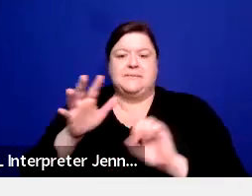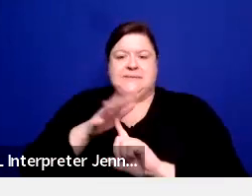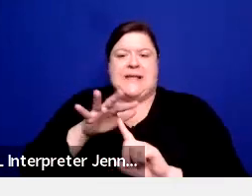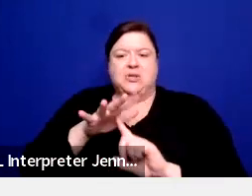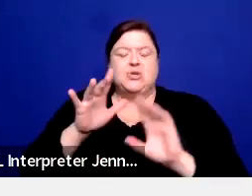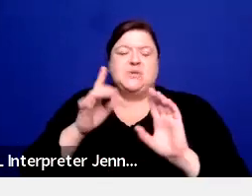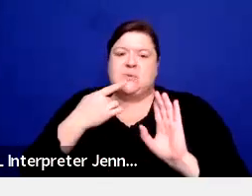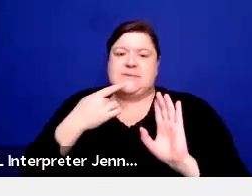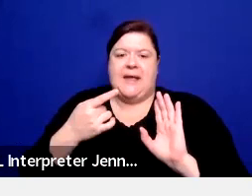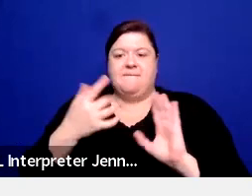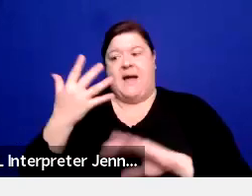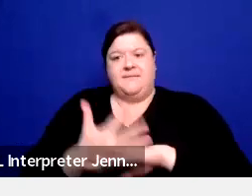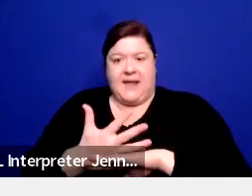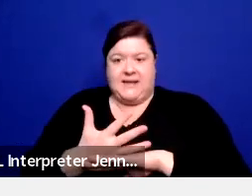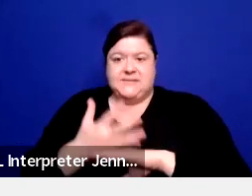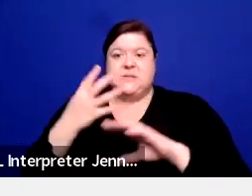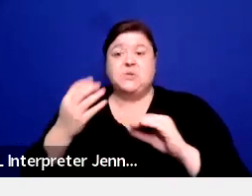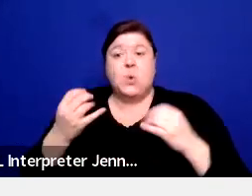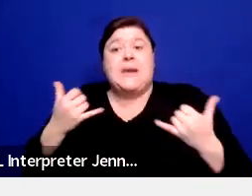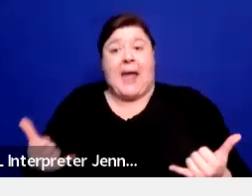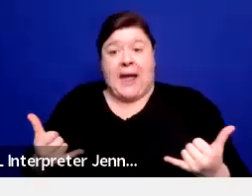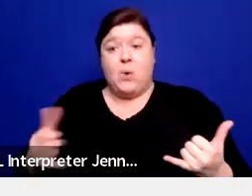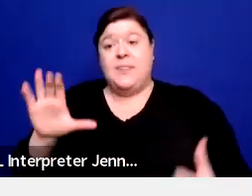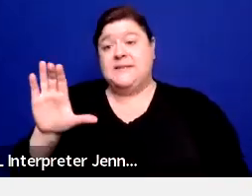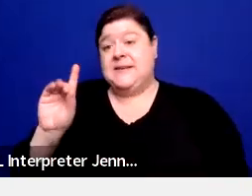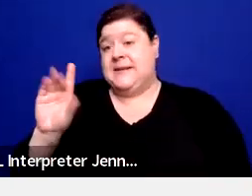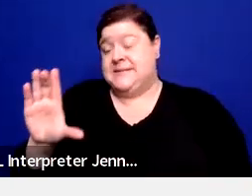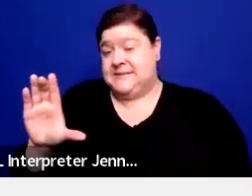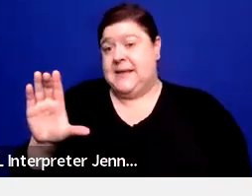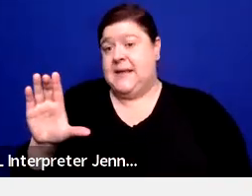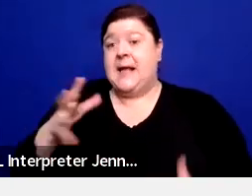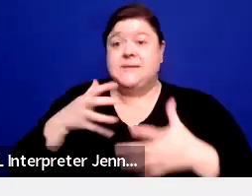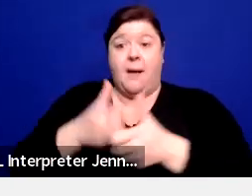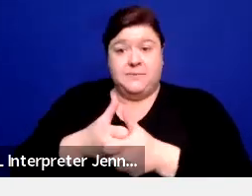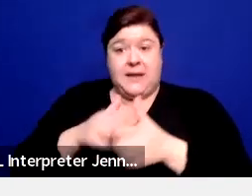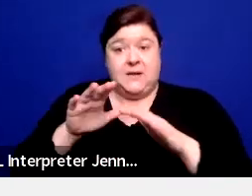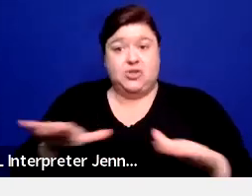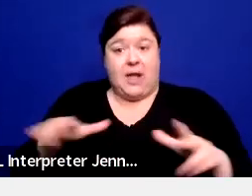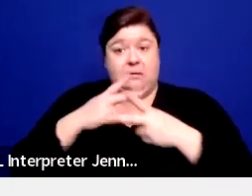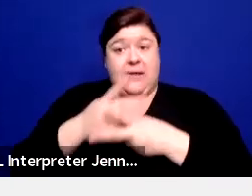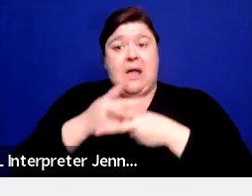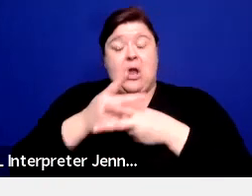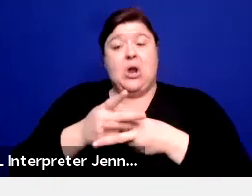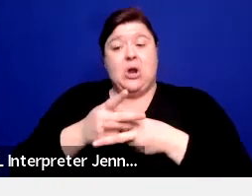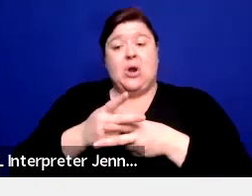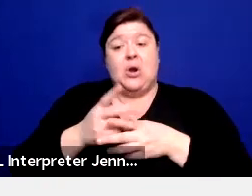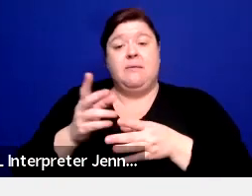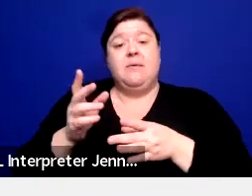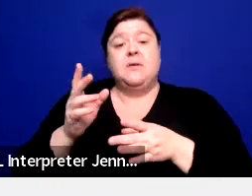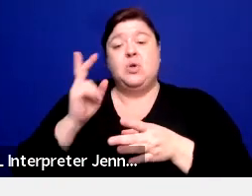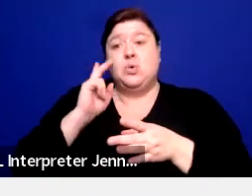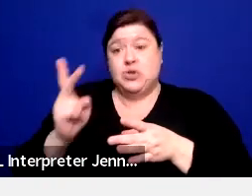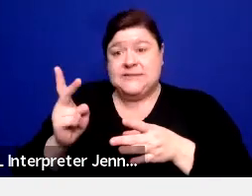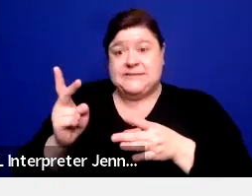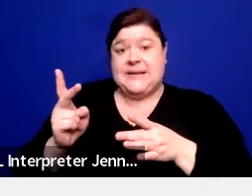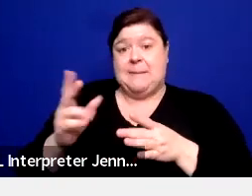we're seeing then 5 days. And so now that the CDC has updated its childcare sector guidance, you should see